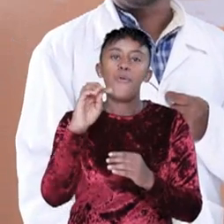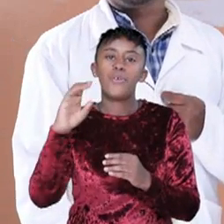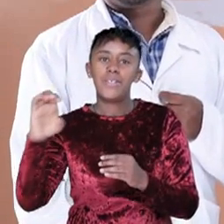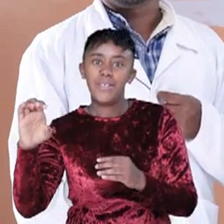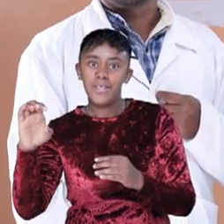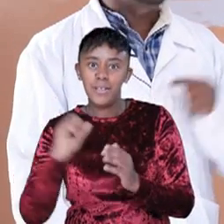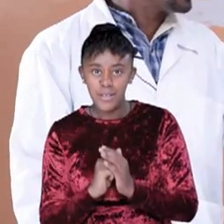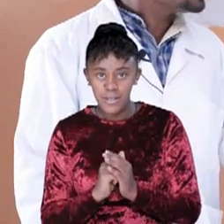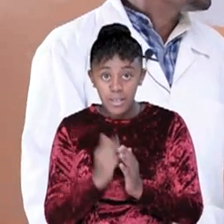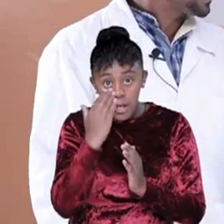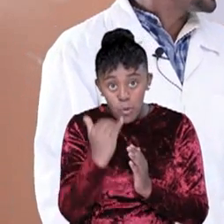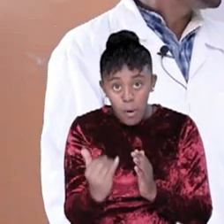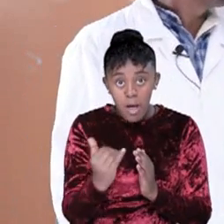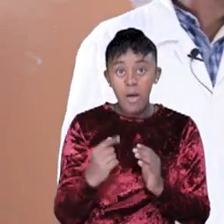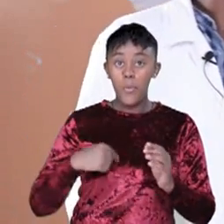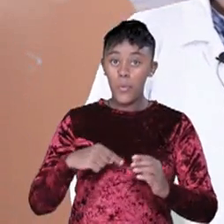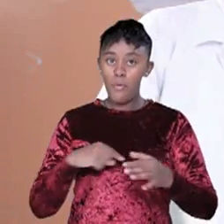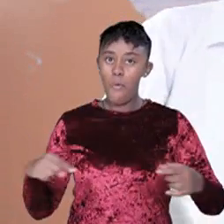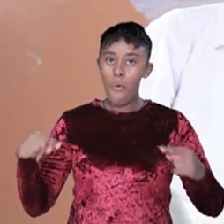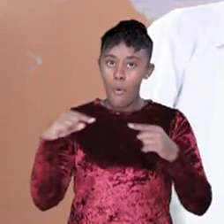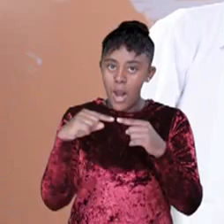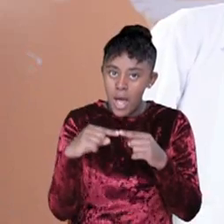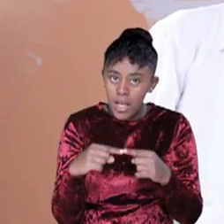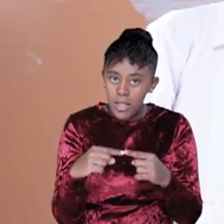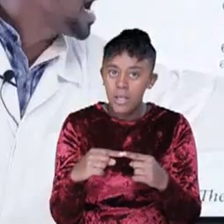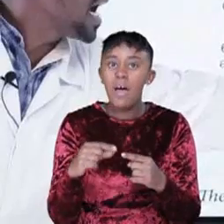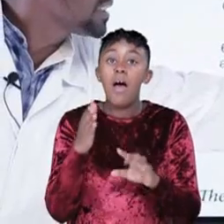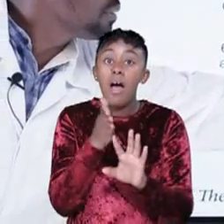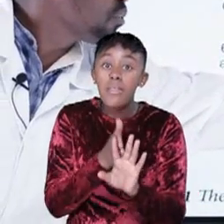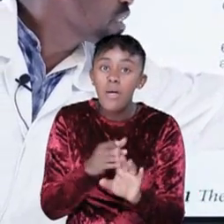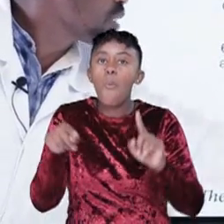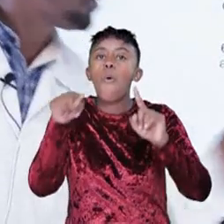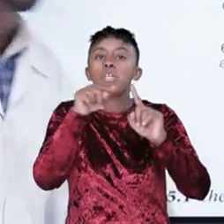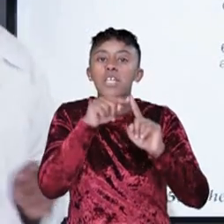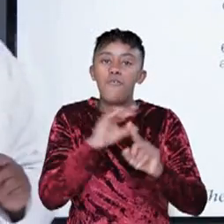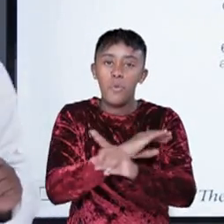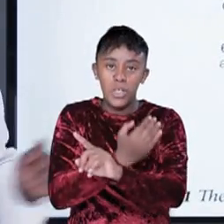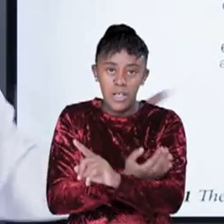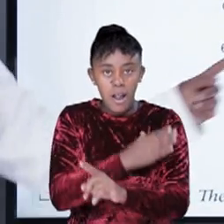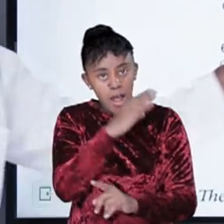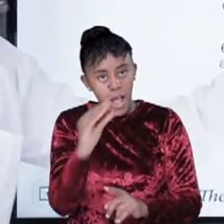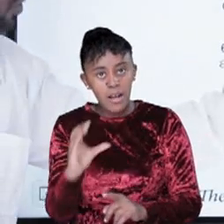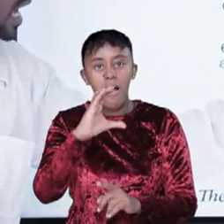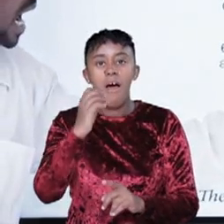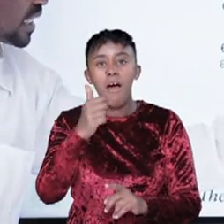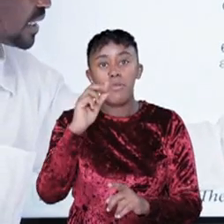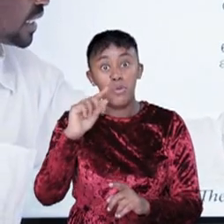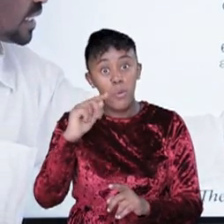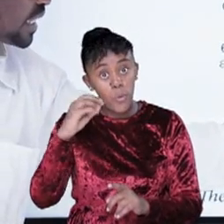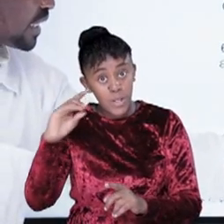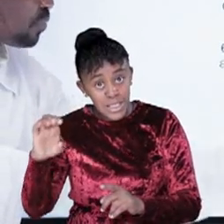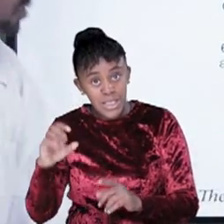anode. That is why we connect anode at positive potential and the cathode